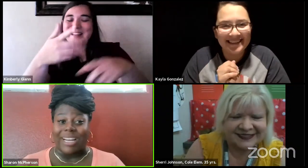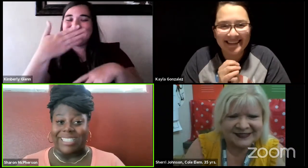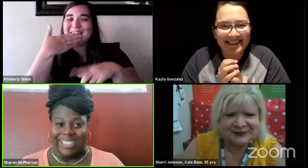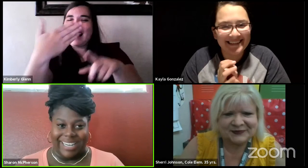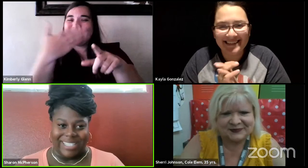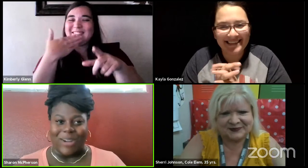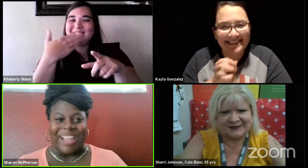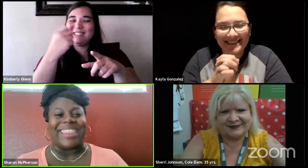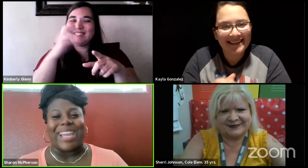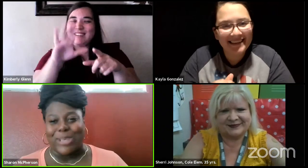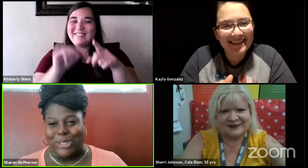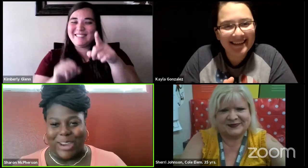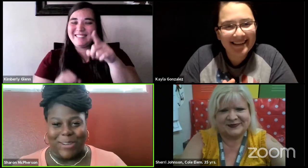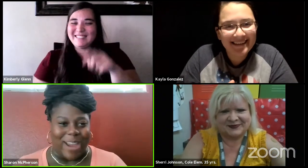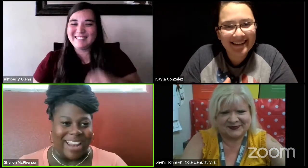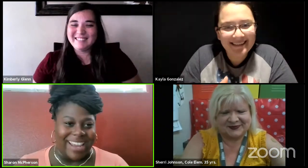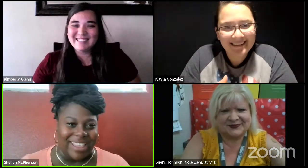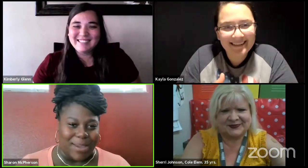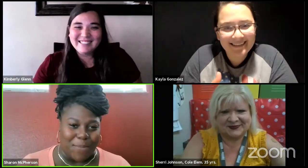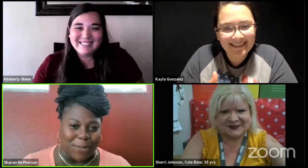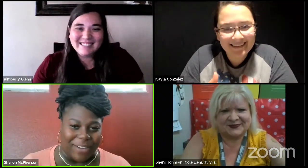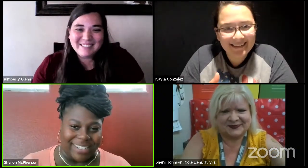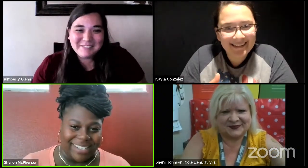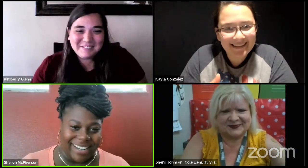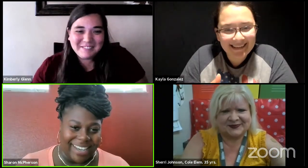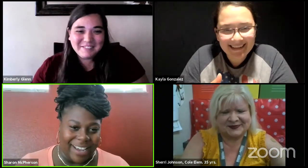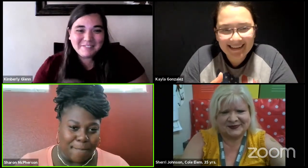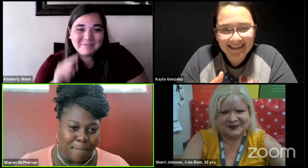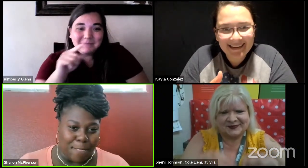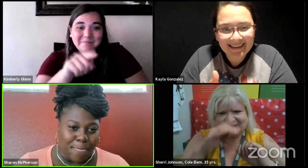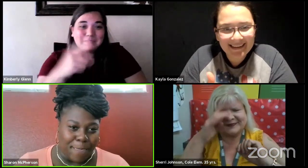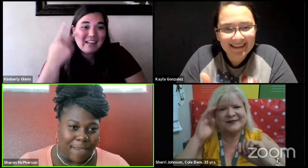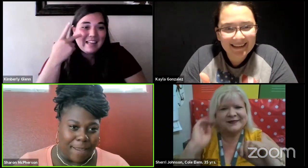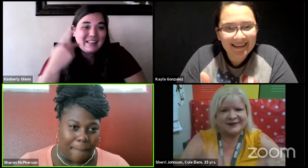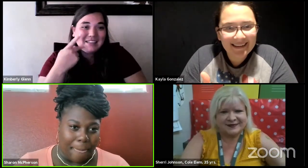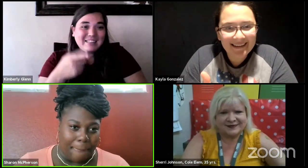Oh, what is tennis? Okay, thank you, Sherry, for adding that in there. Perfect.